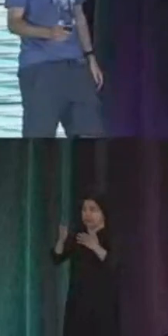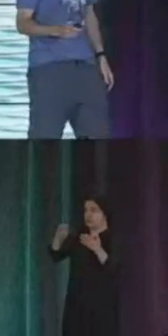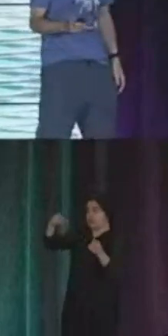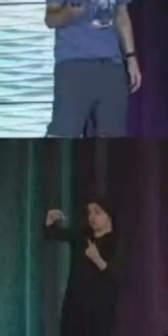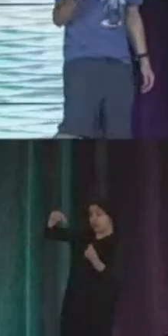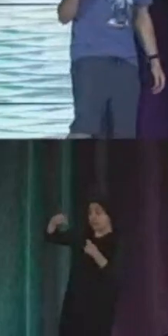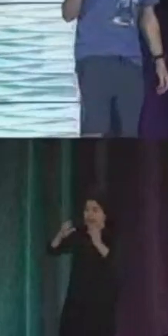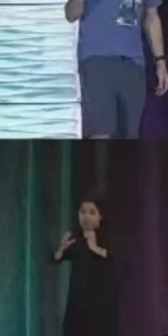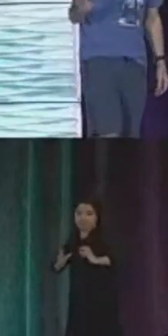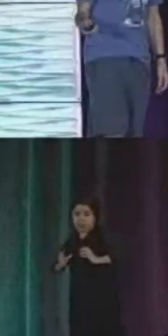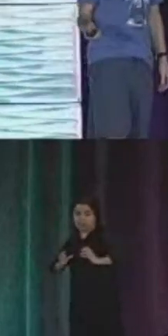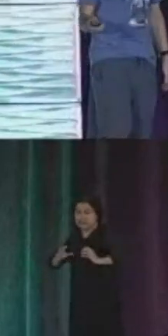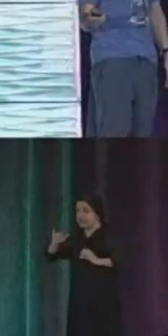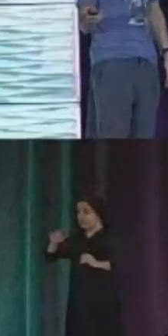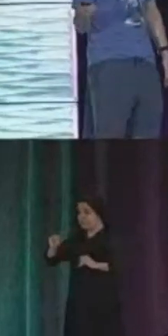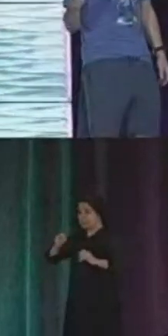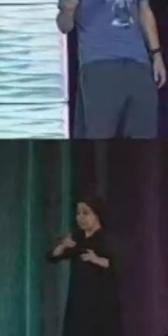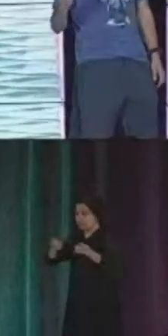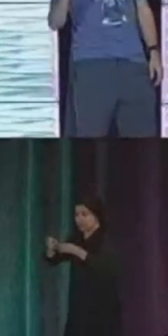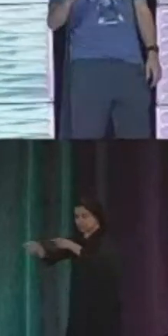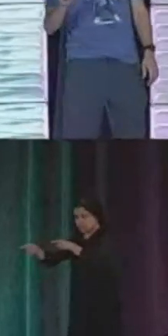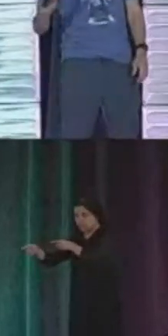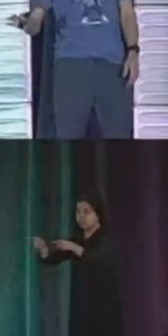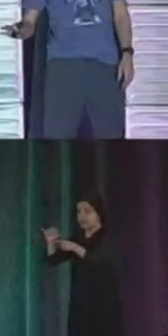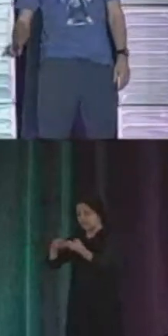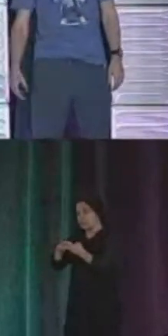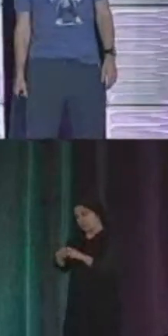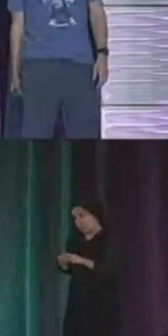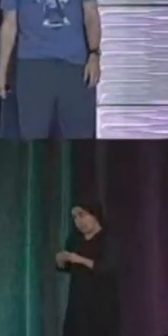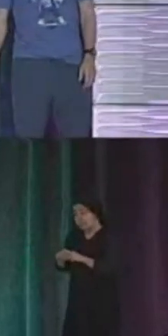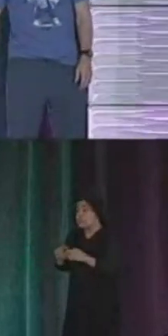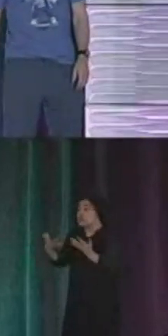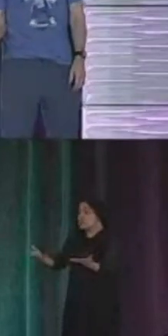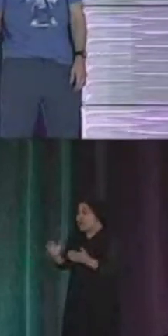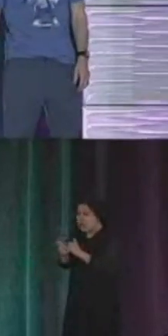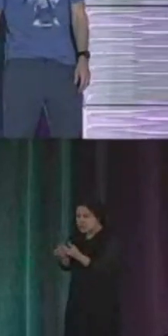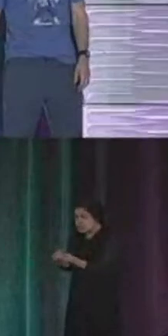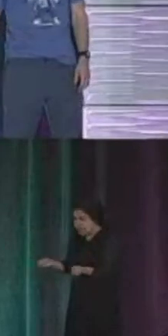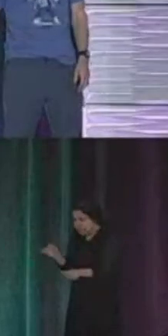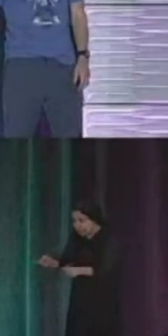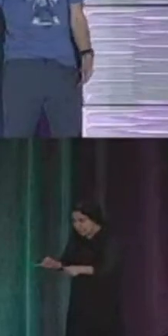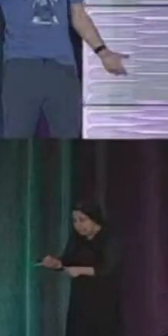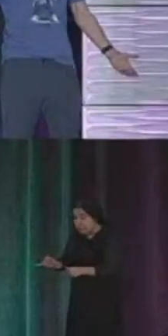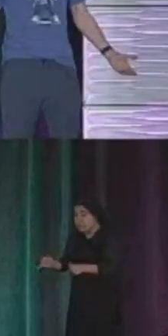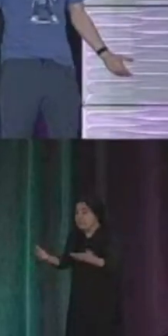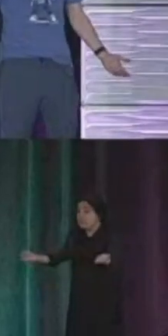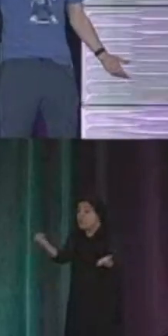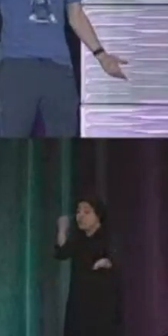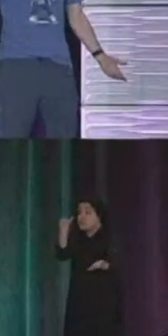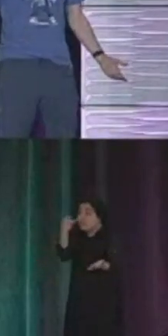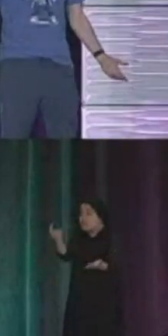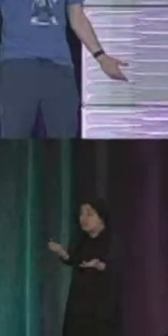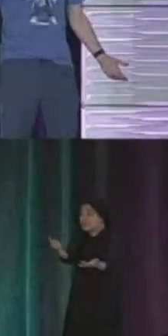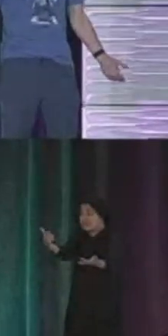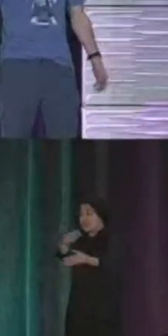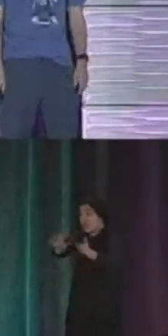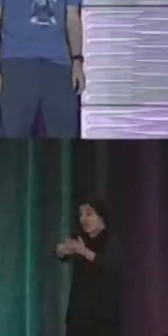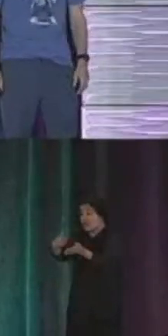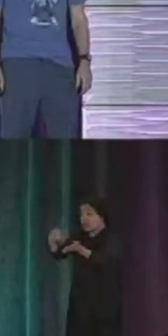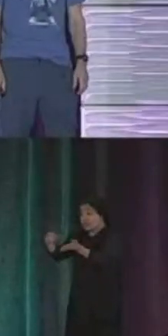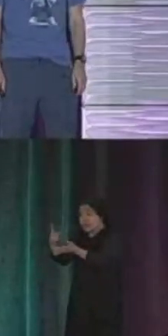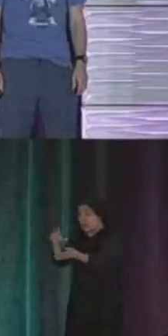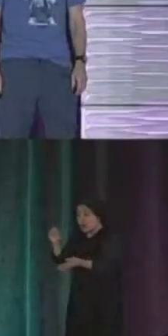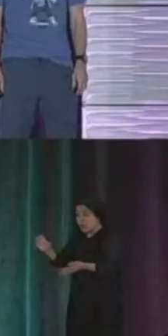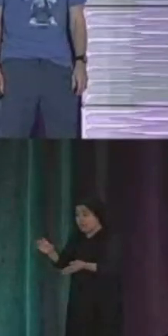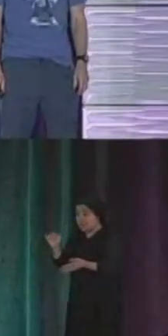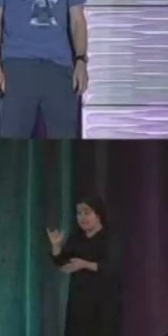problem. So for these problems, here's the solution. How about we just delete all of the duplicate code?